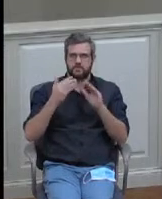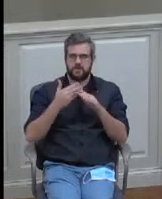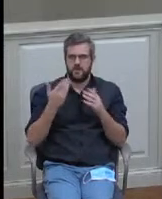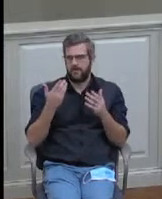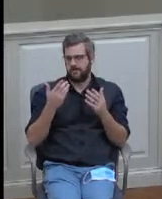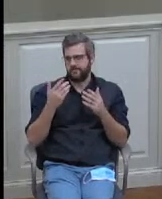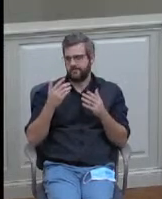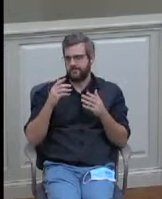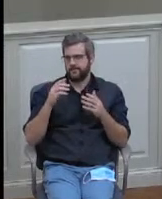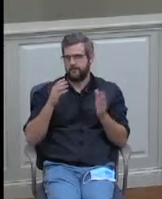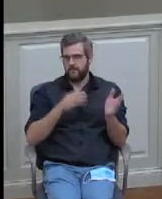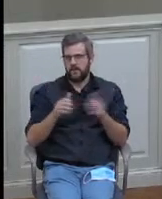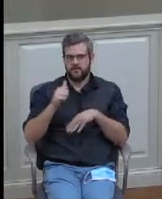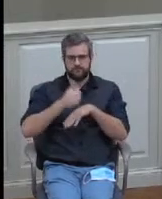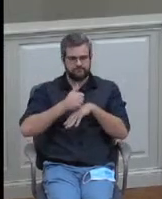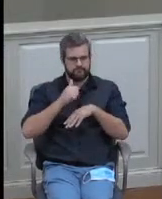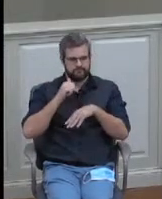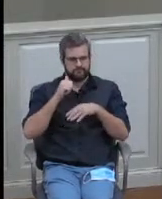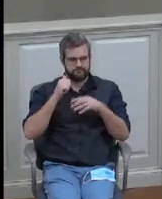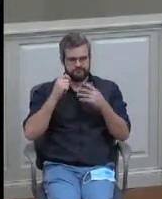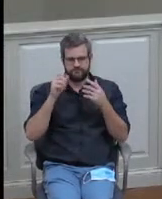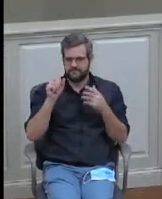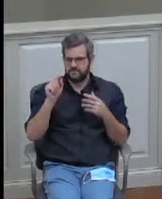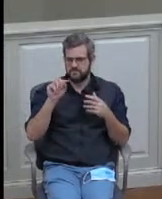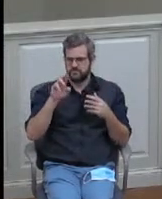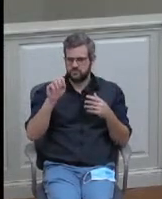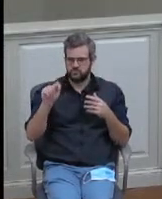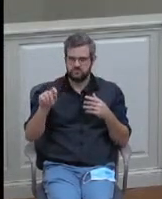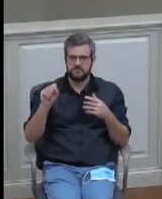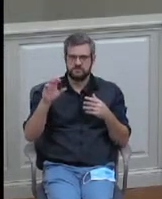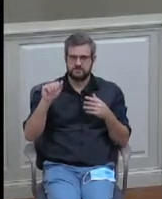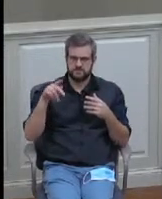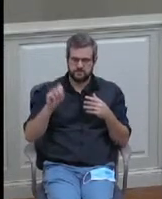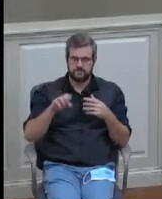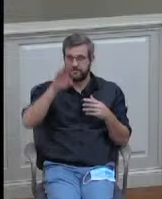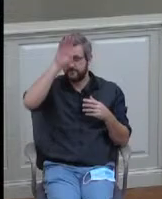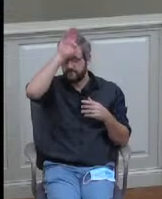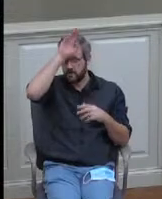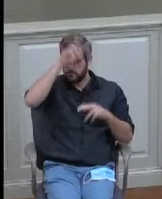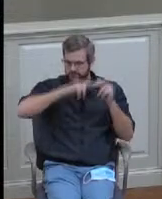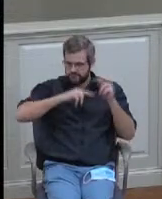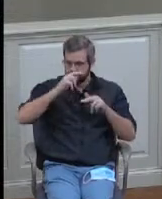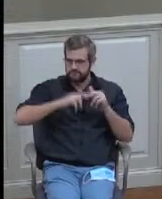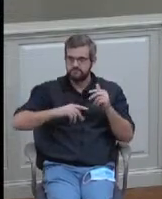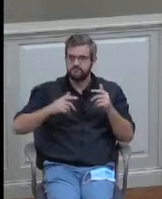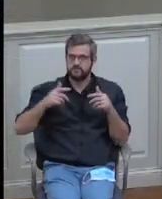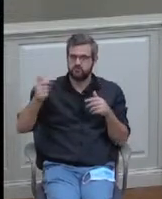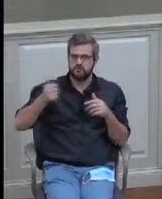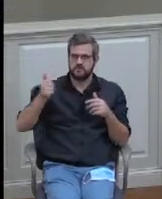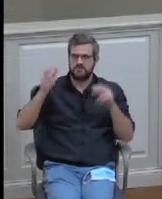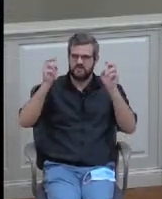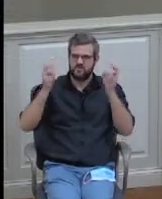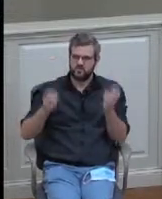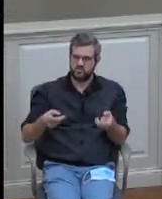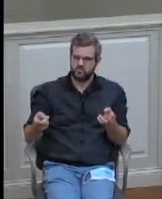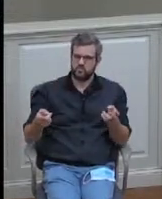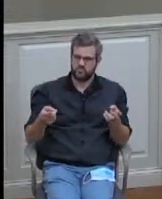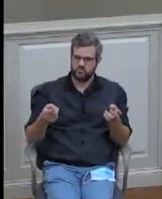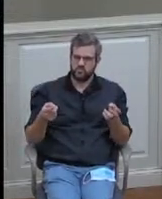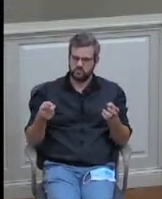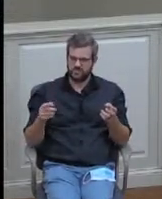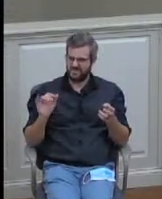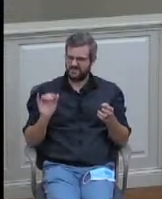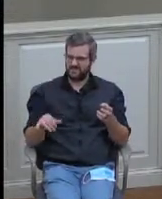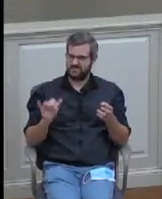implementation, streetscape project, the fire station next door, larger transportation issues over the course of time, and certainly all those